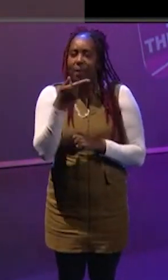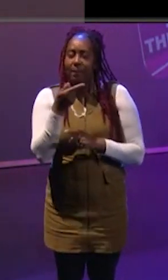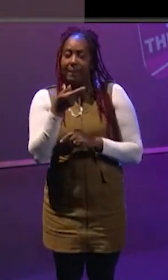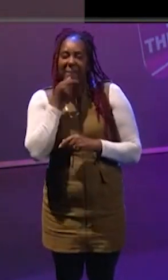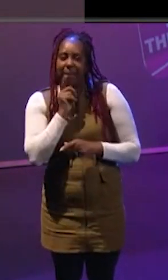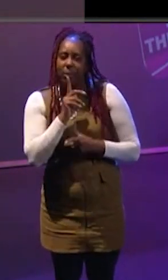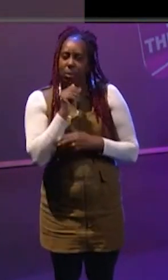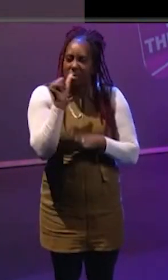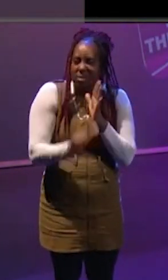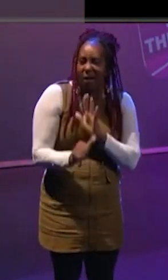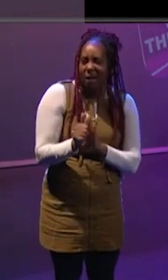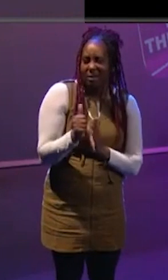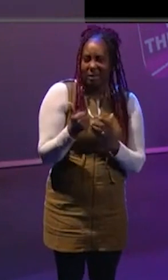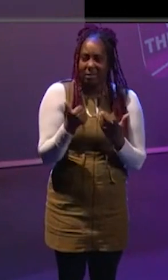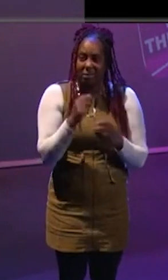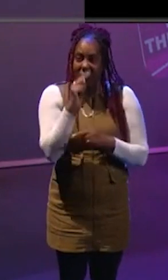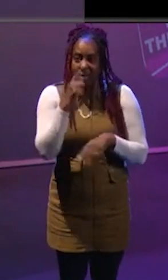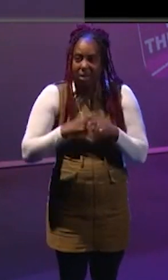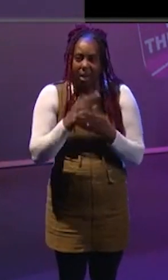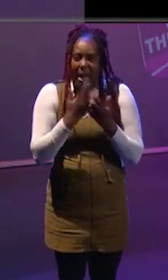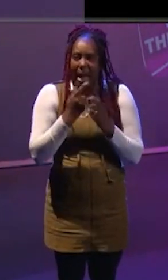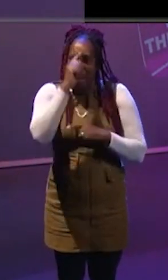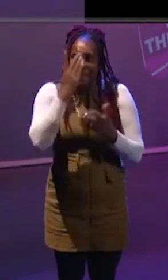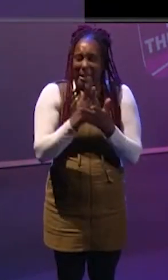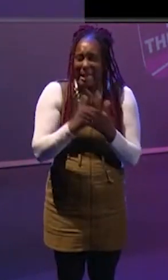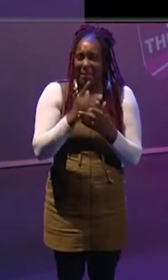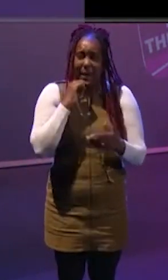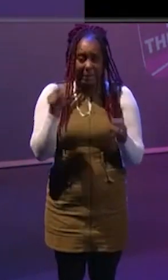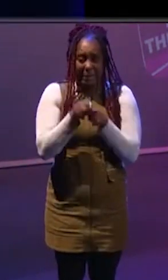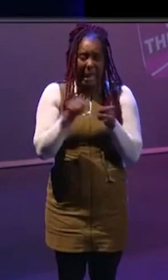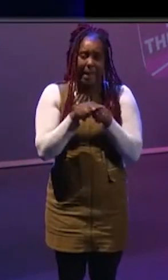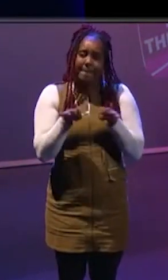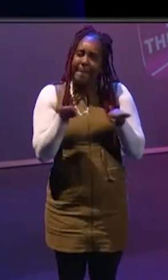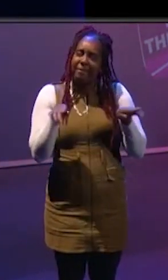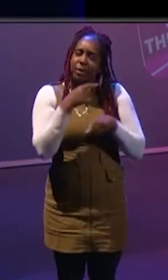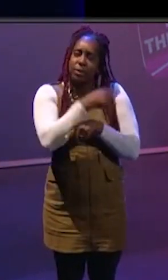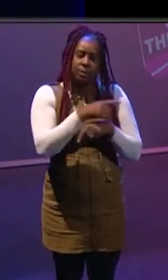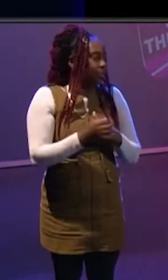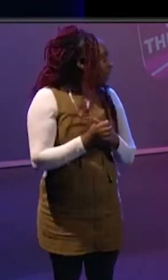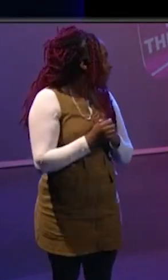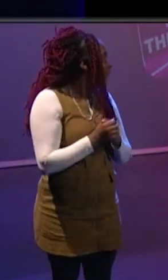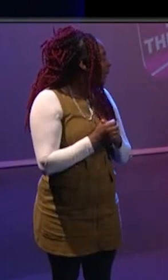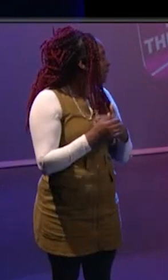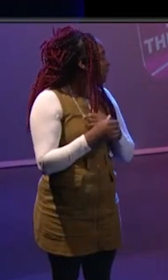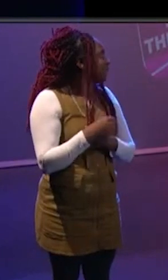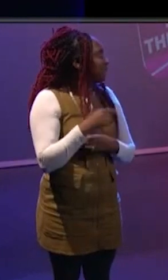out. Like, how can they basically believe that they can get to where you are? All the time, every day.